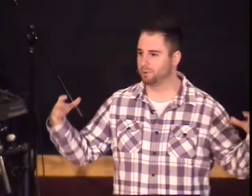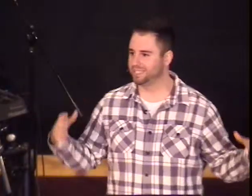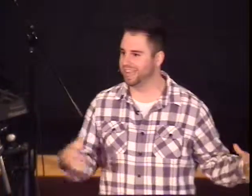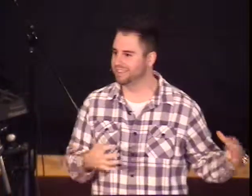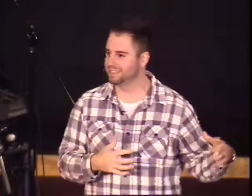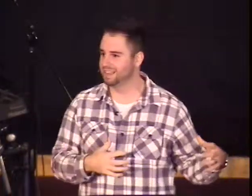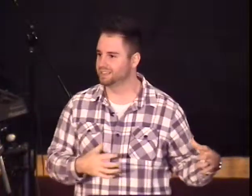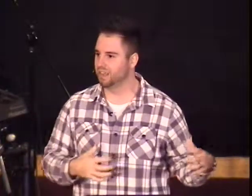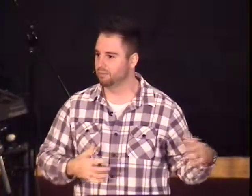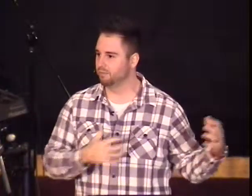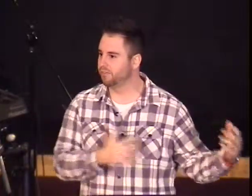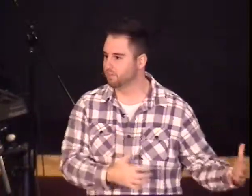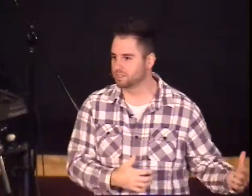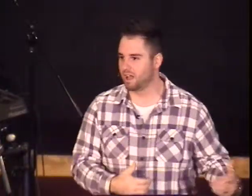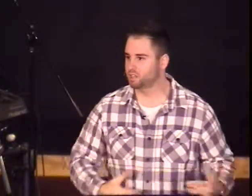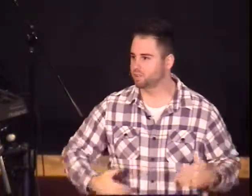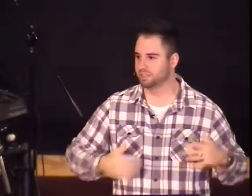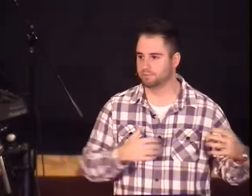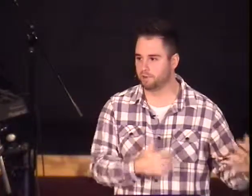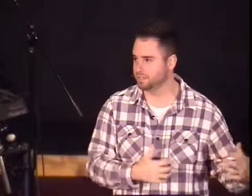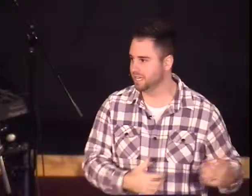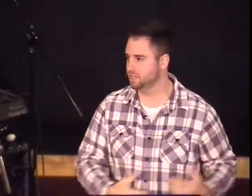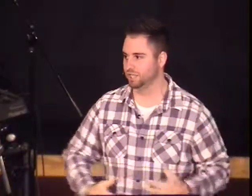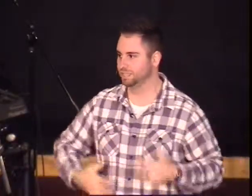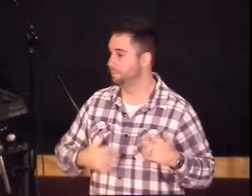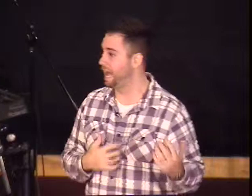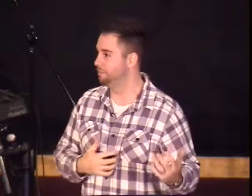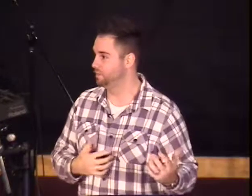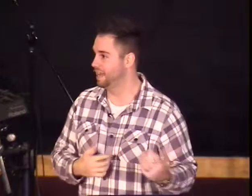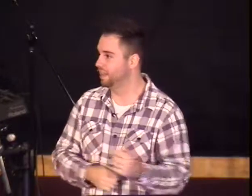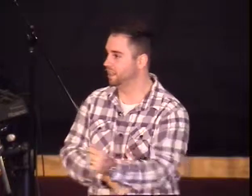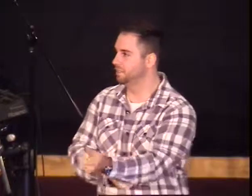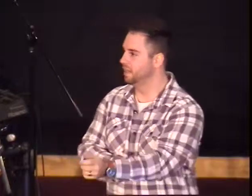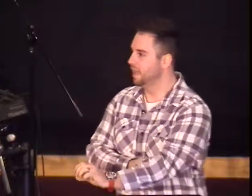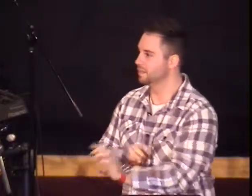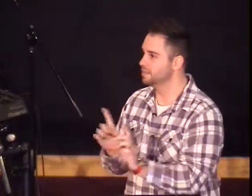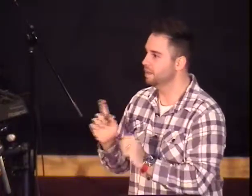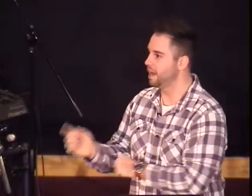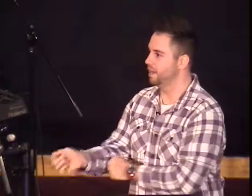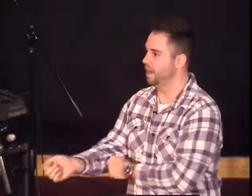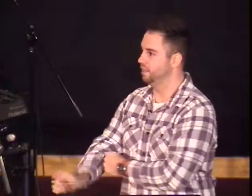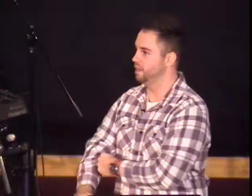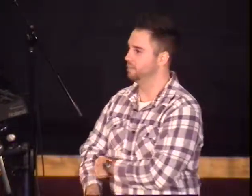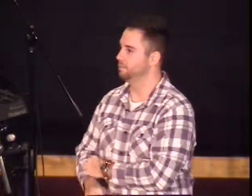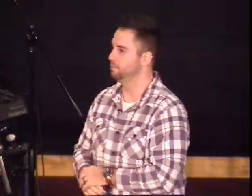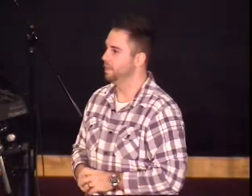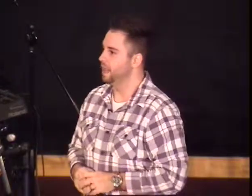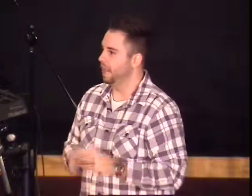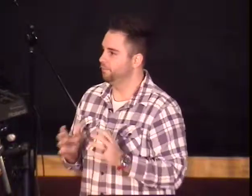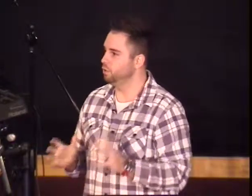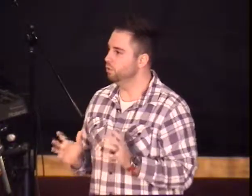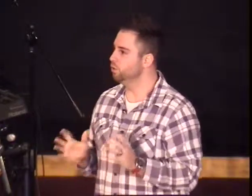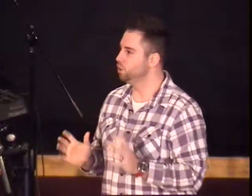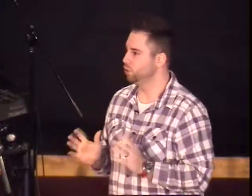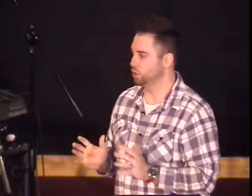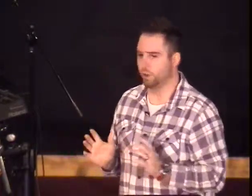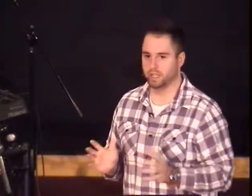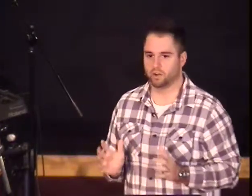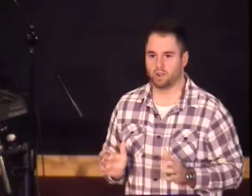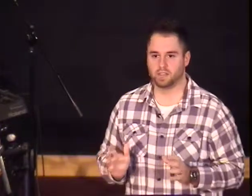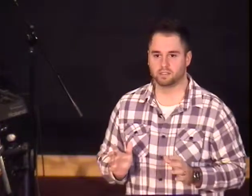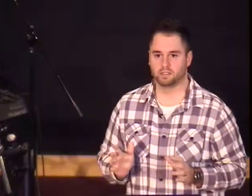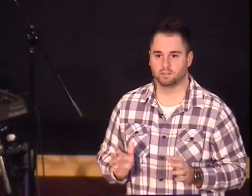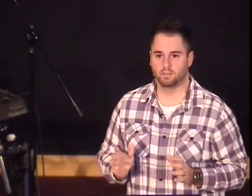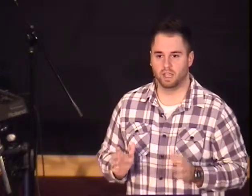umbrella that protects us from false doctrines and false teachings and bad personalities. Because think about it like this. If you lose your joy